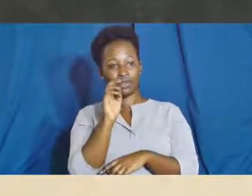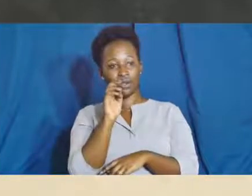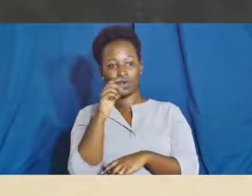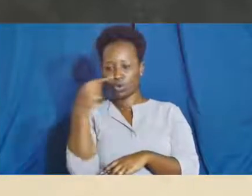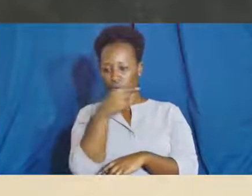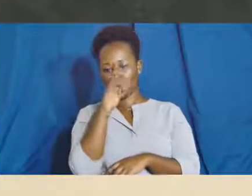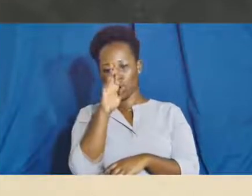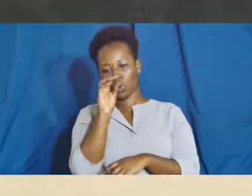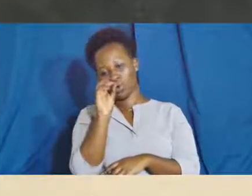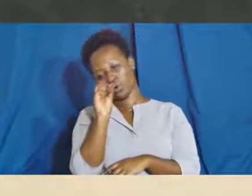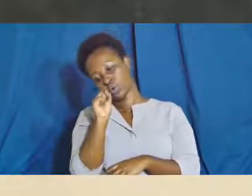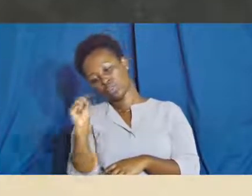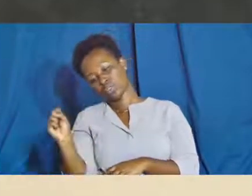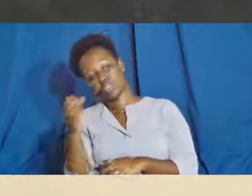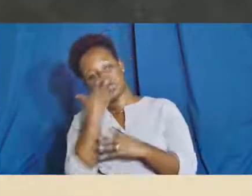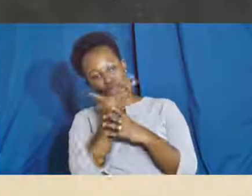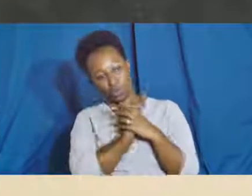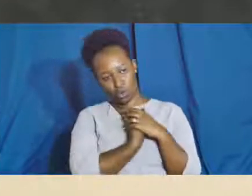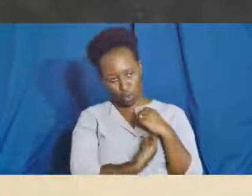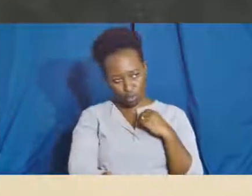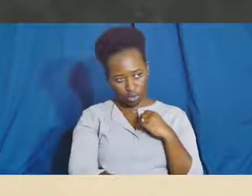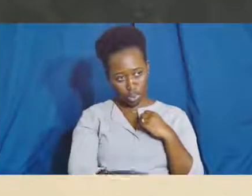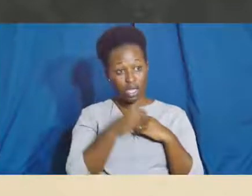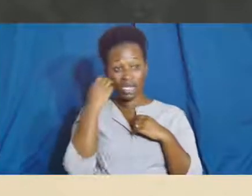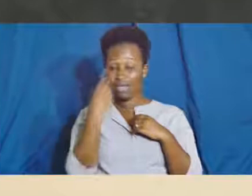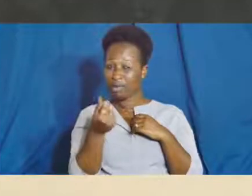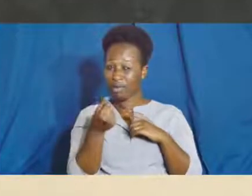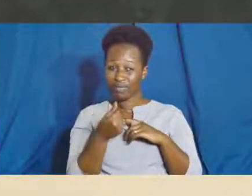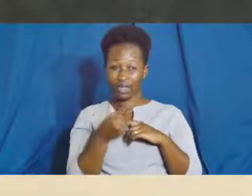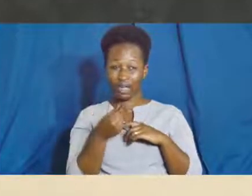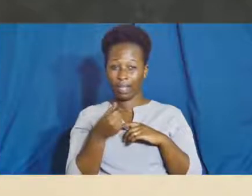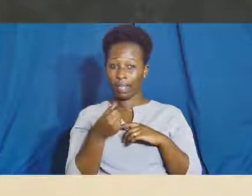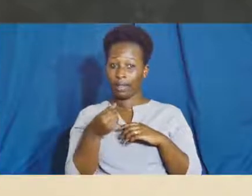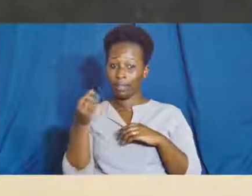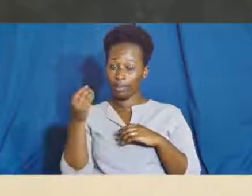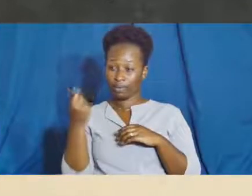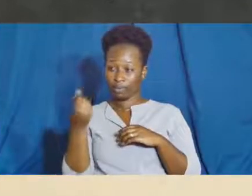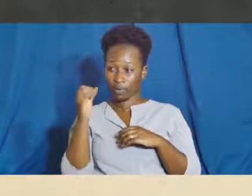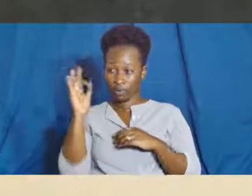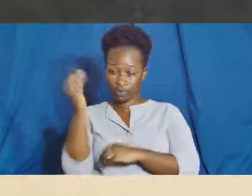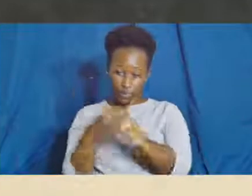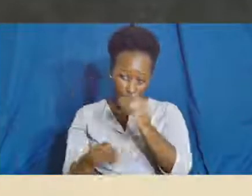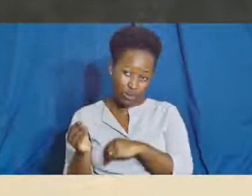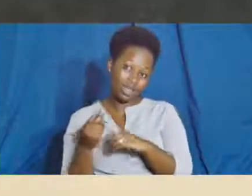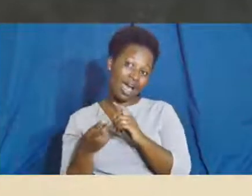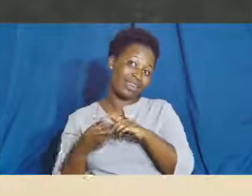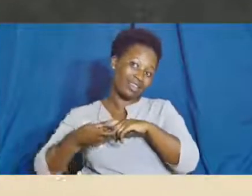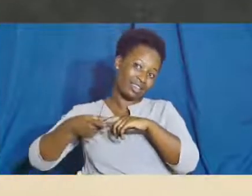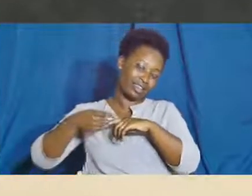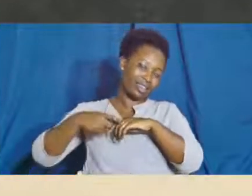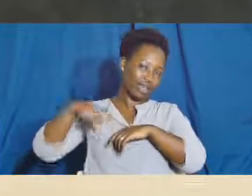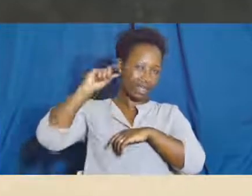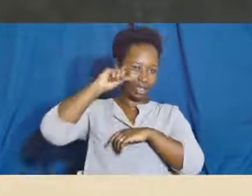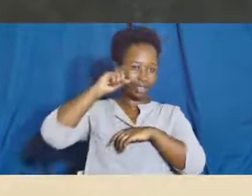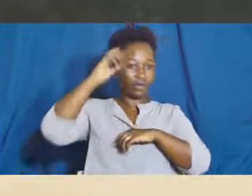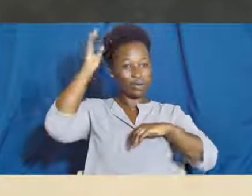get a gross loss. If cost of sales are greater than net sales, you get a gross loss. In